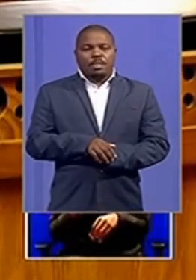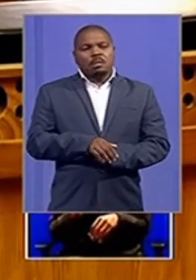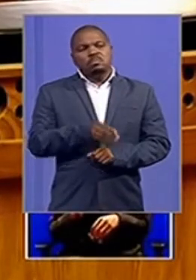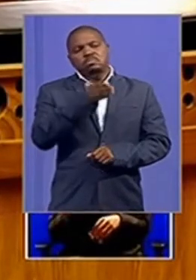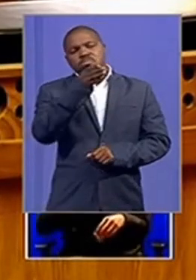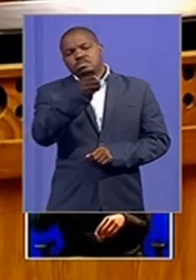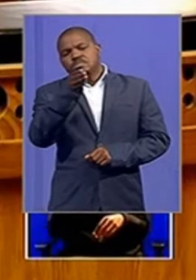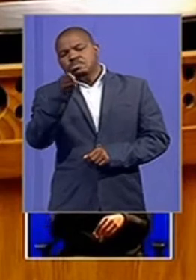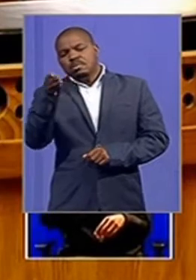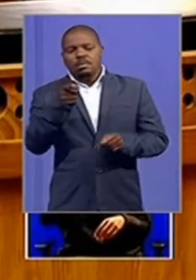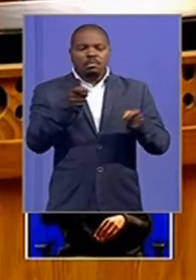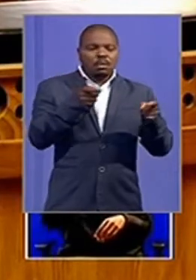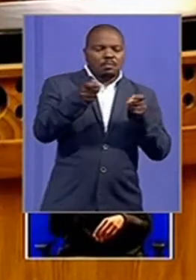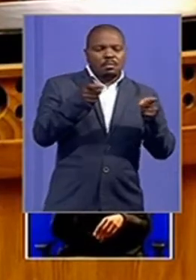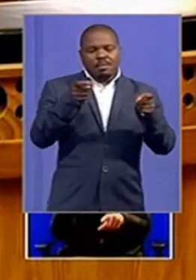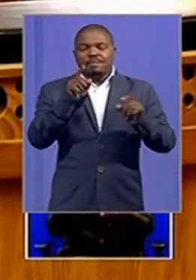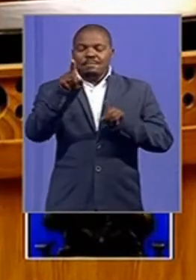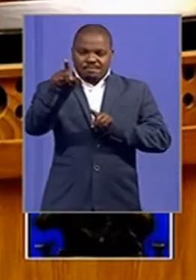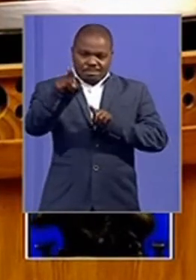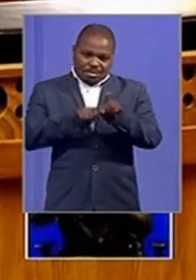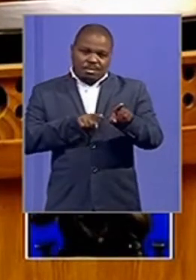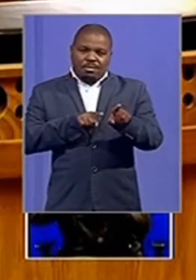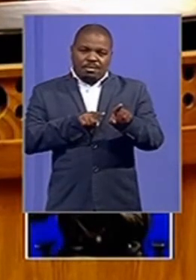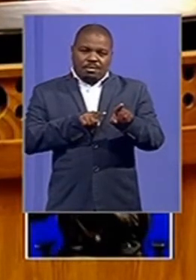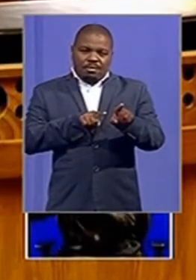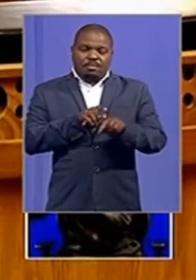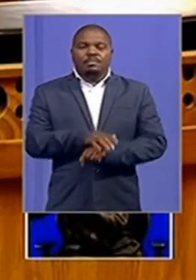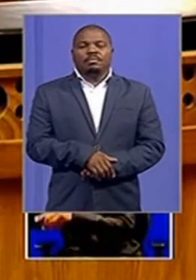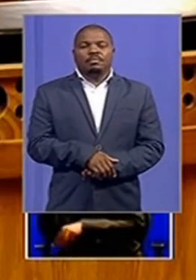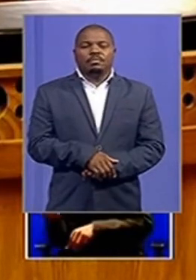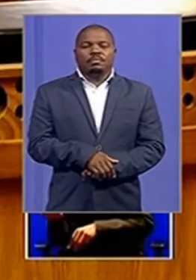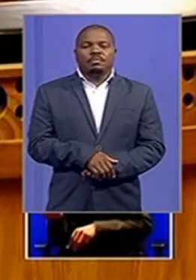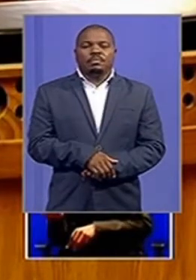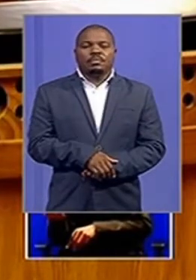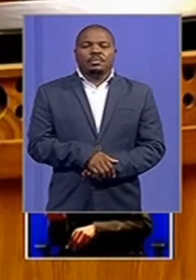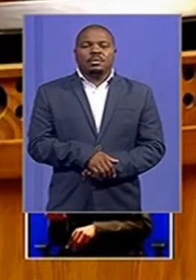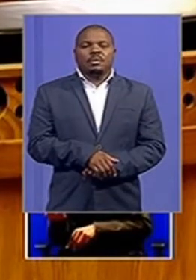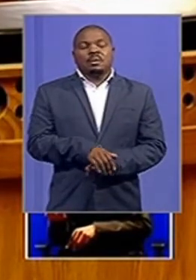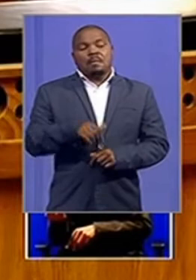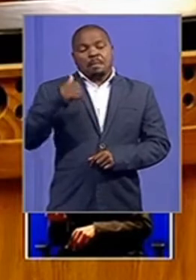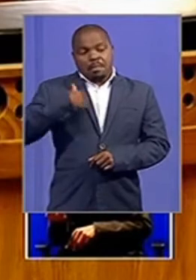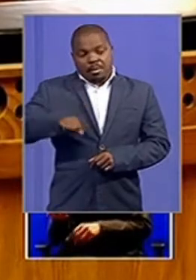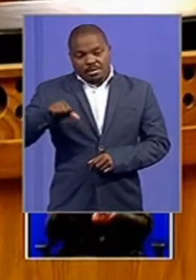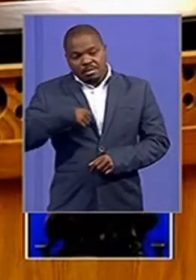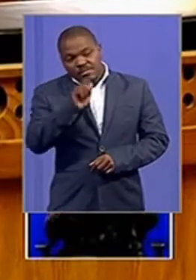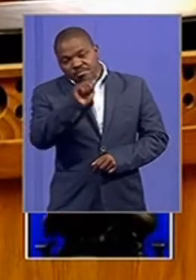of governance in several areas of government. In municipalities,